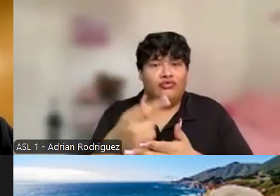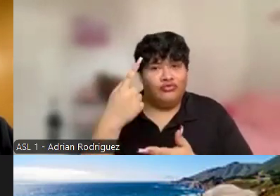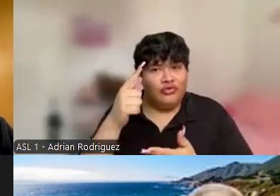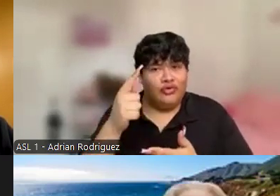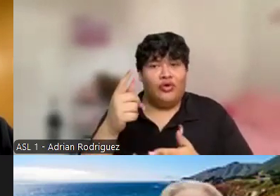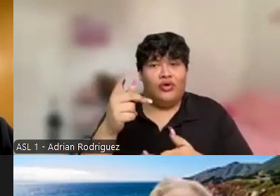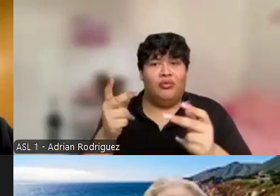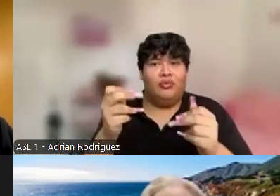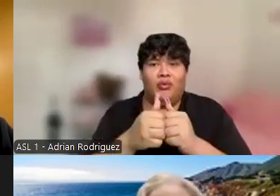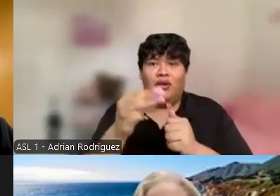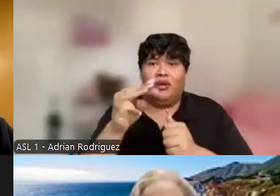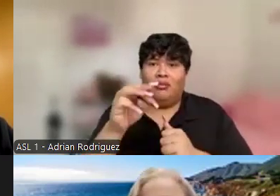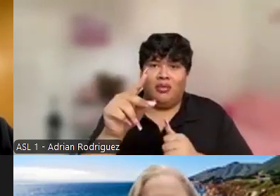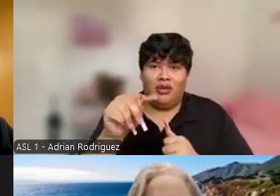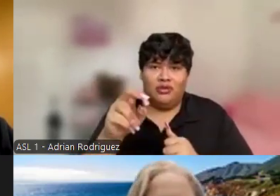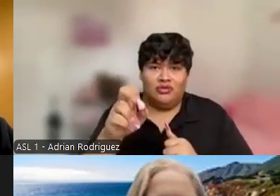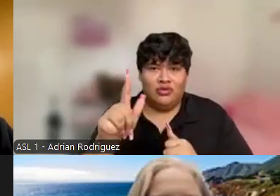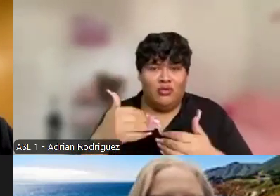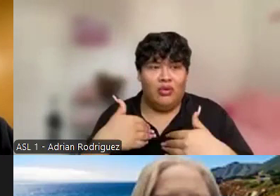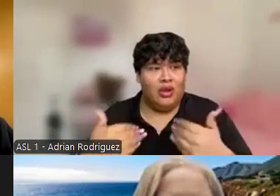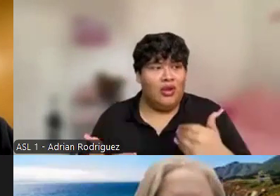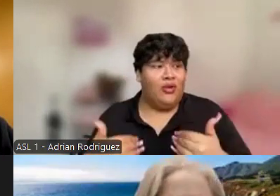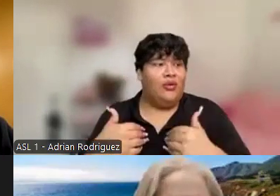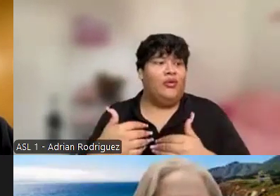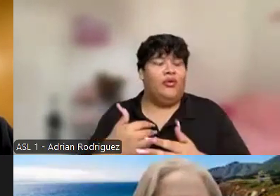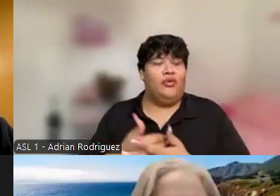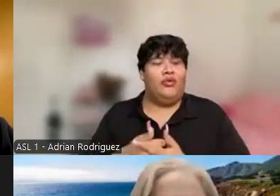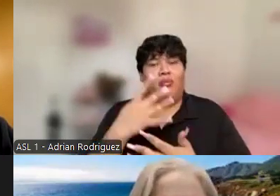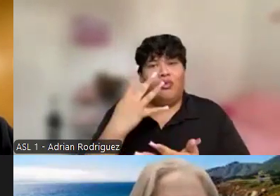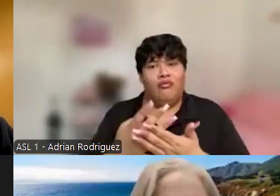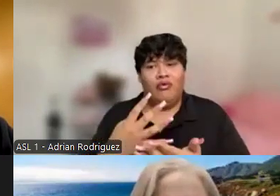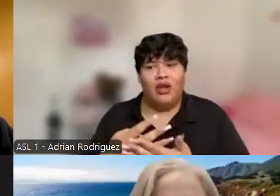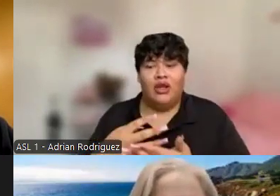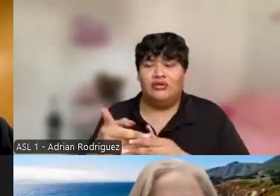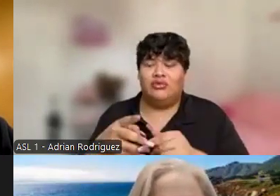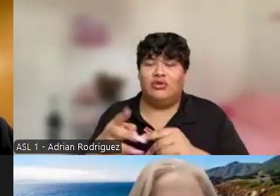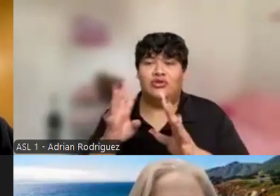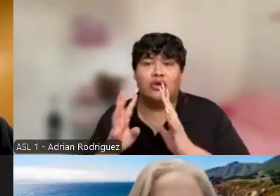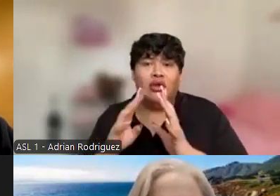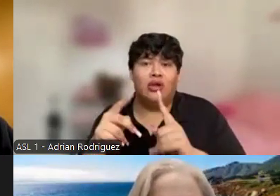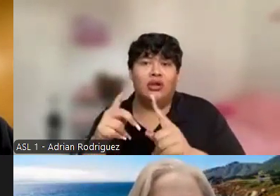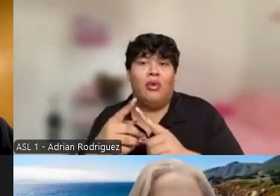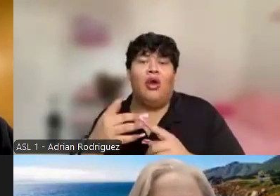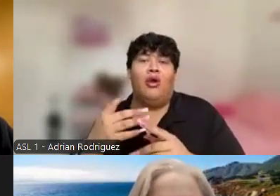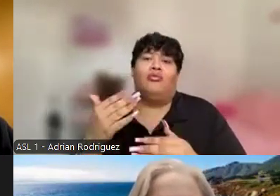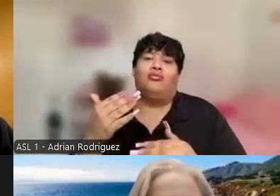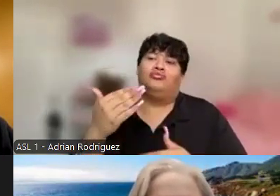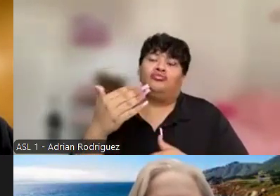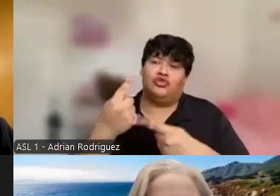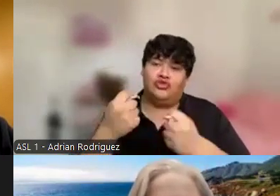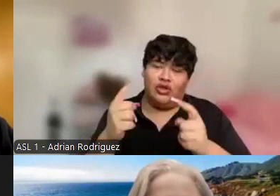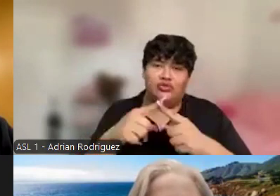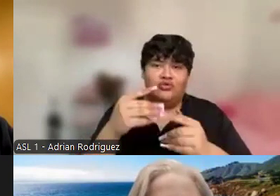have 4 of their hours as part of CME. And as we're talking about like improved screening and need for